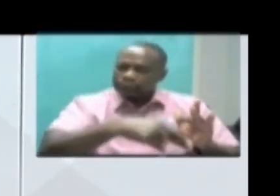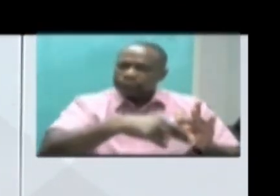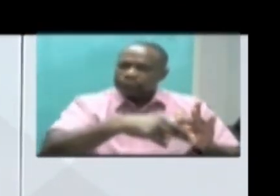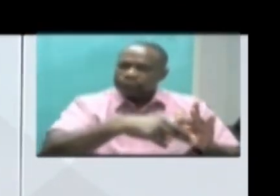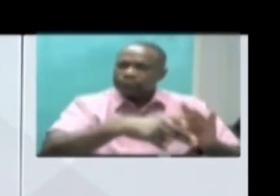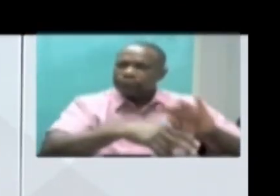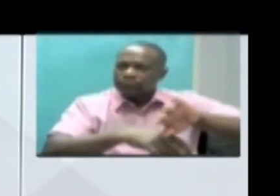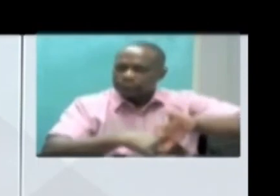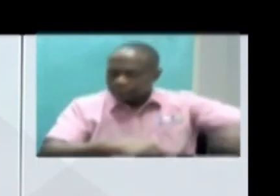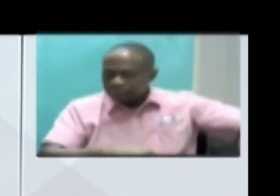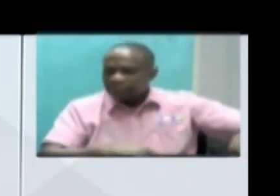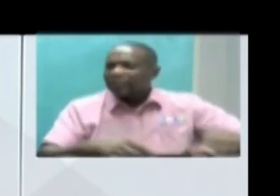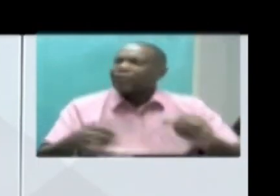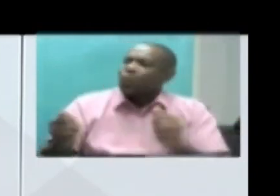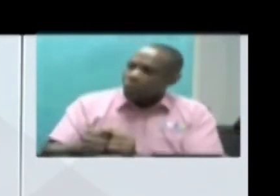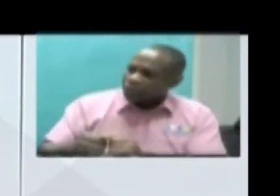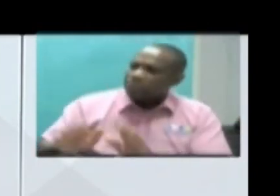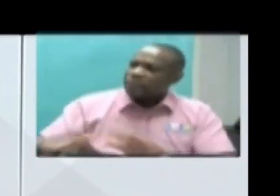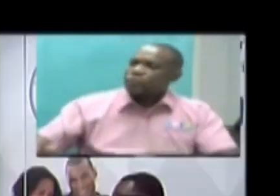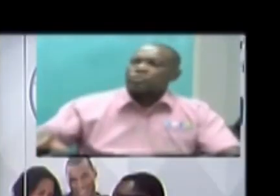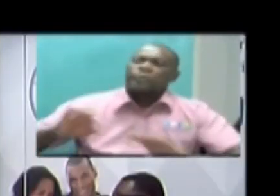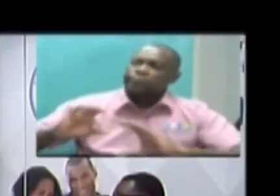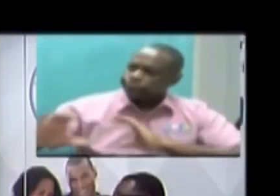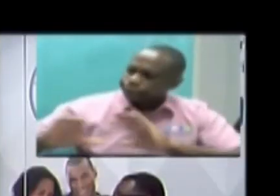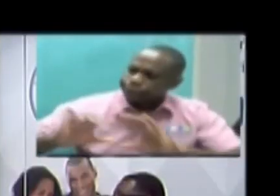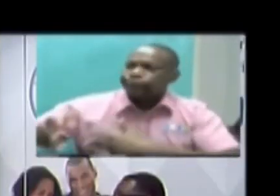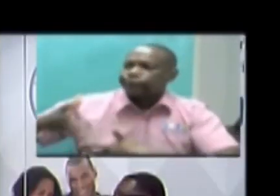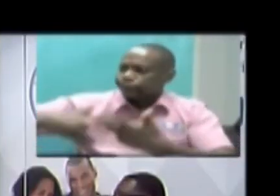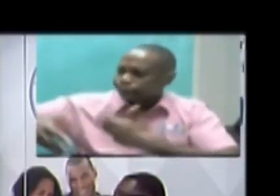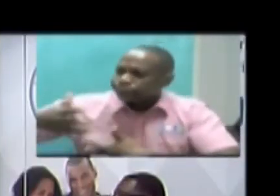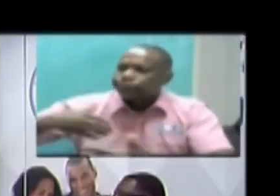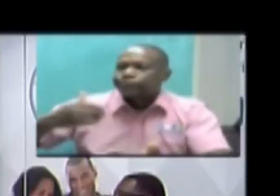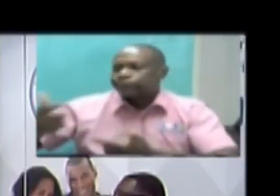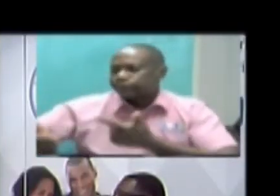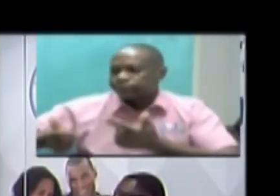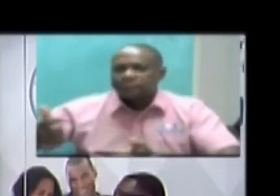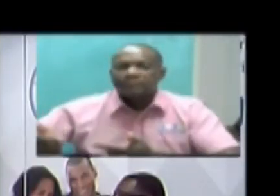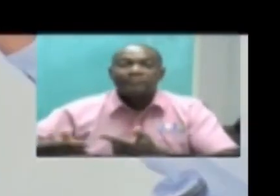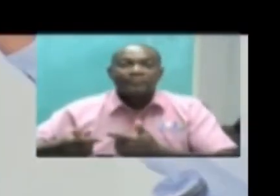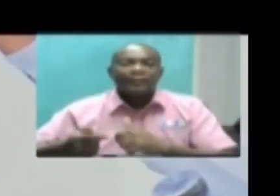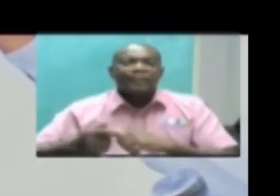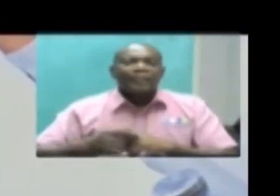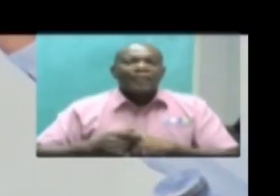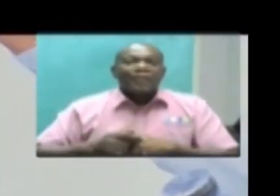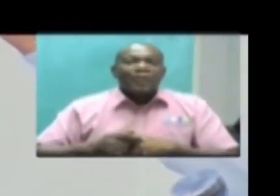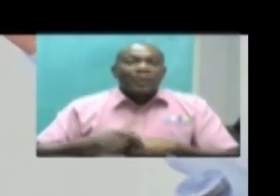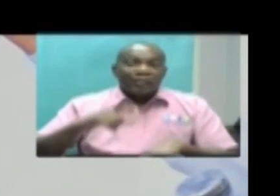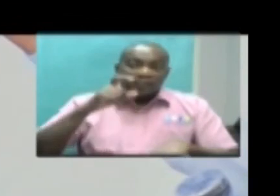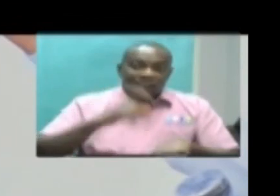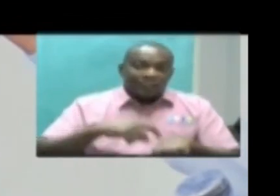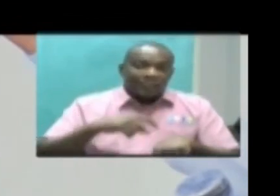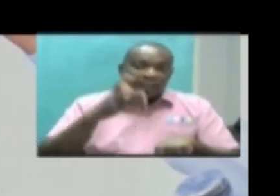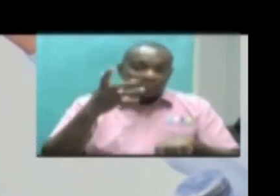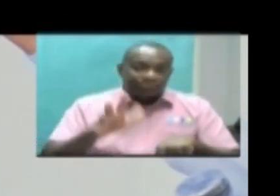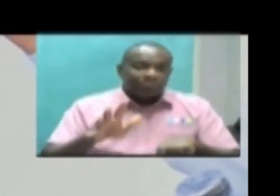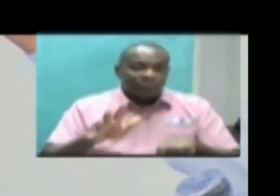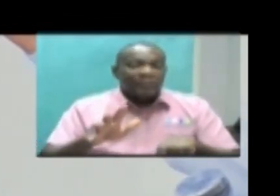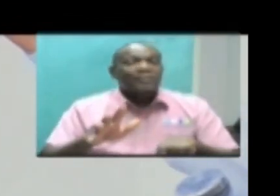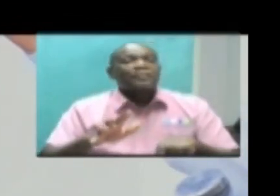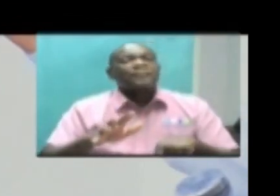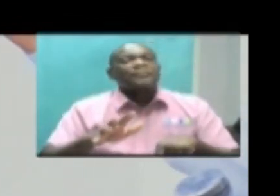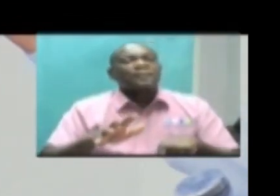parents when there are no screens around. This, my friends, is where we have to draw the curtains on this evening's presentation. On behalf of